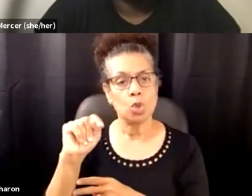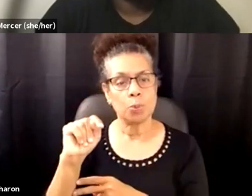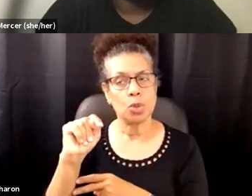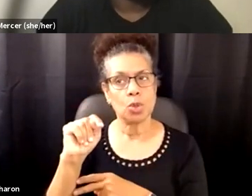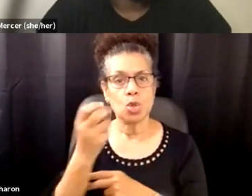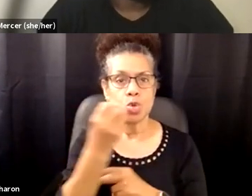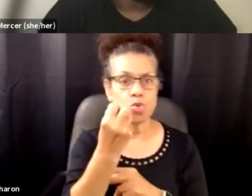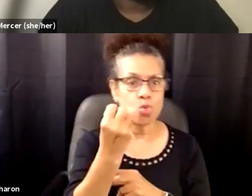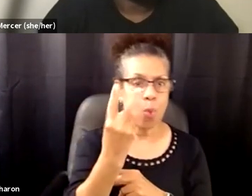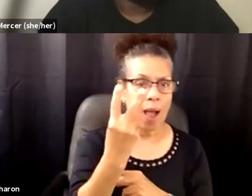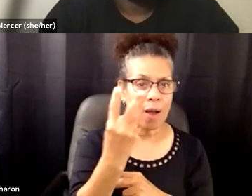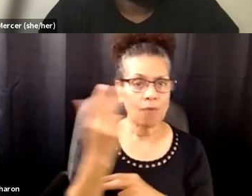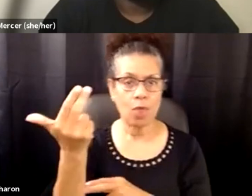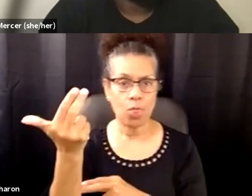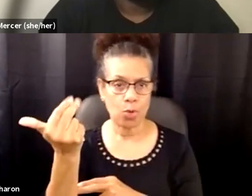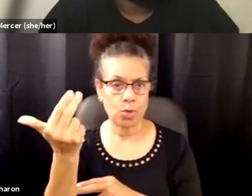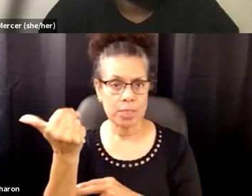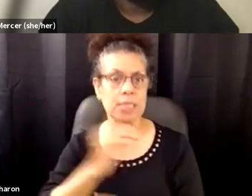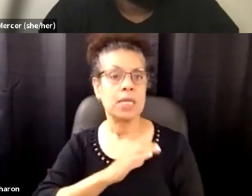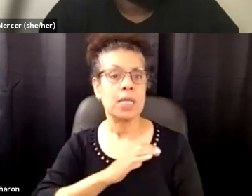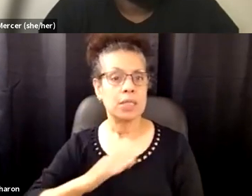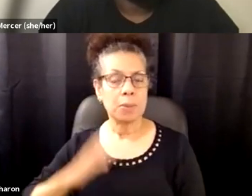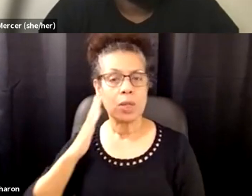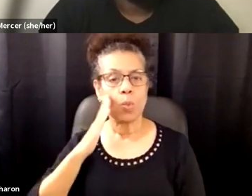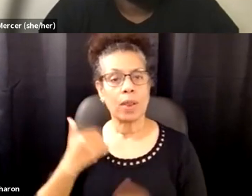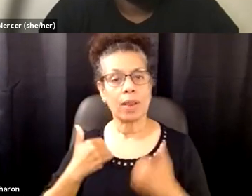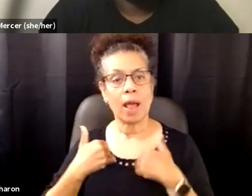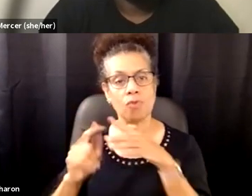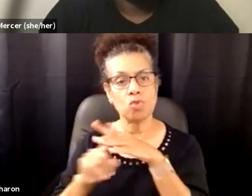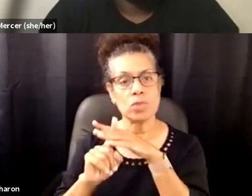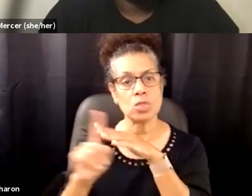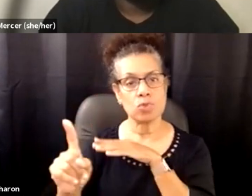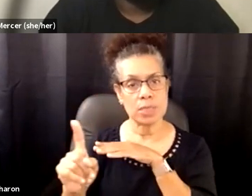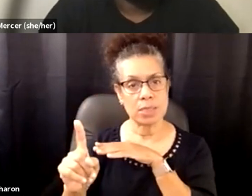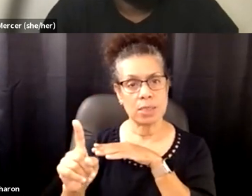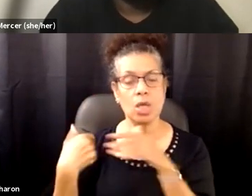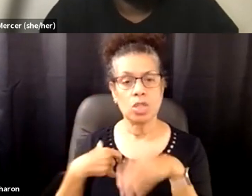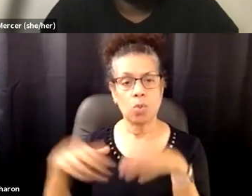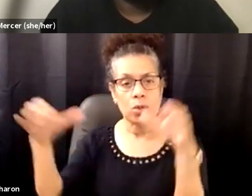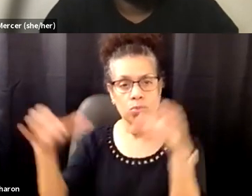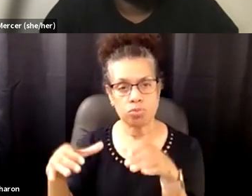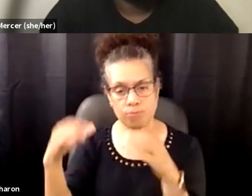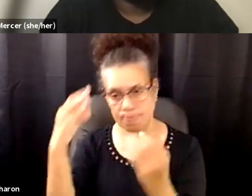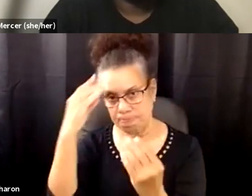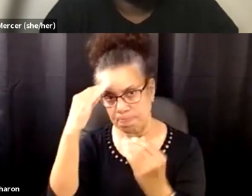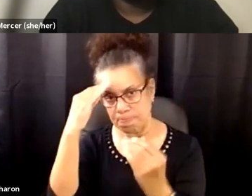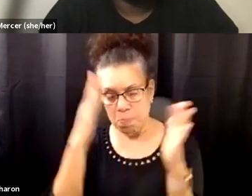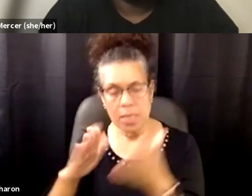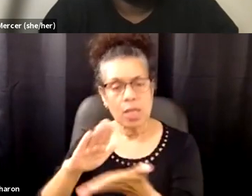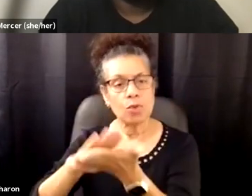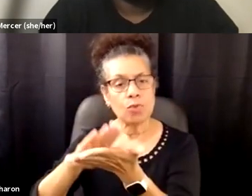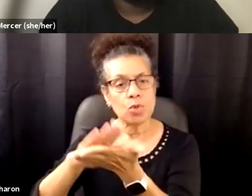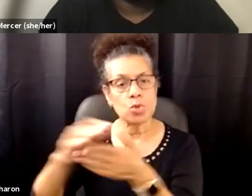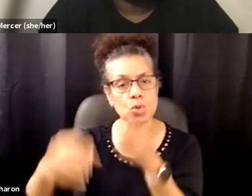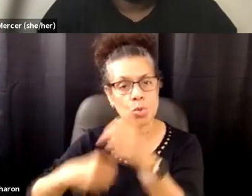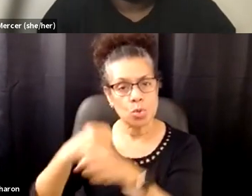12th and 13th the committee is planning a retreat that will allow us to regroup and thoughtfully plan for the school year ahead and